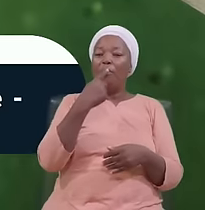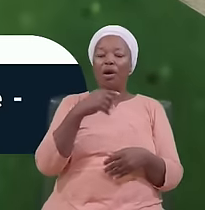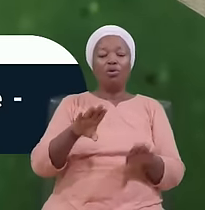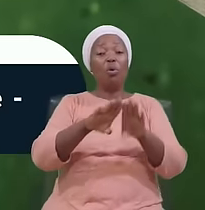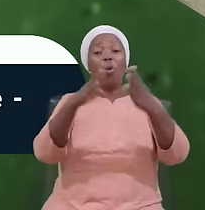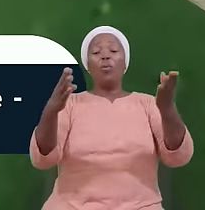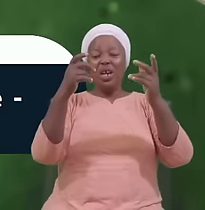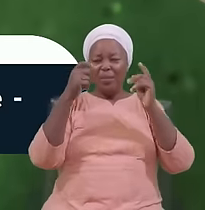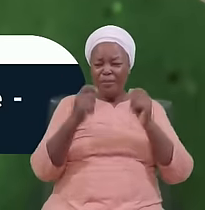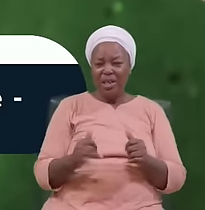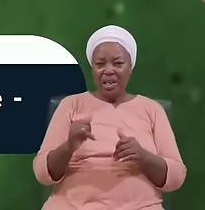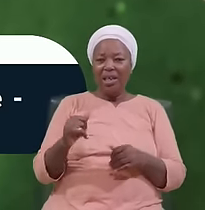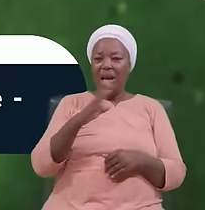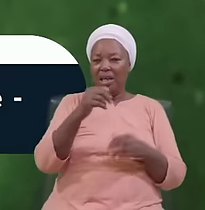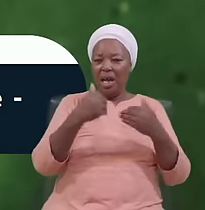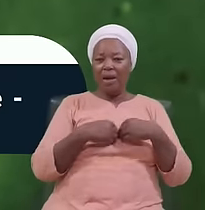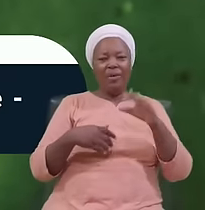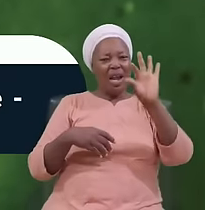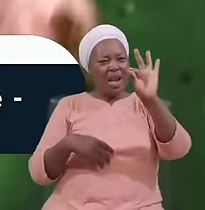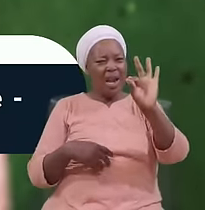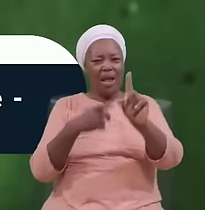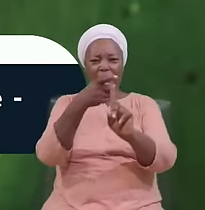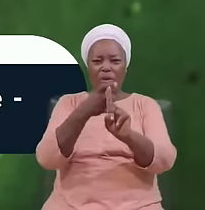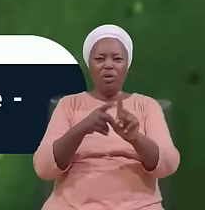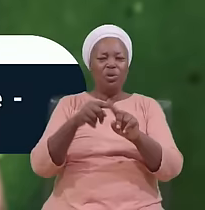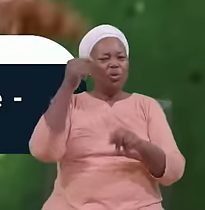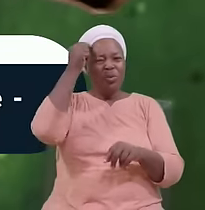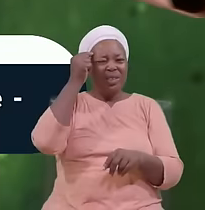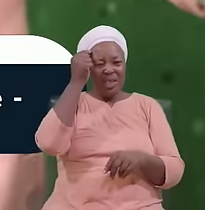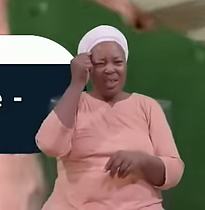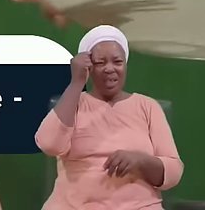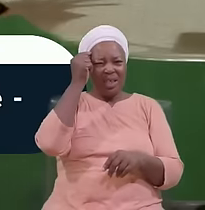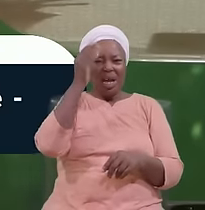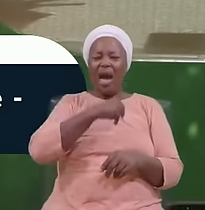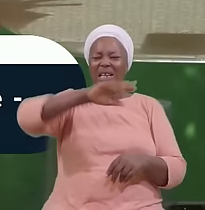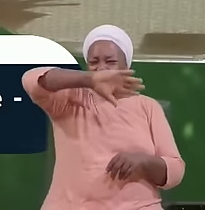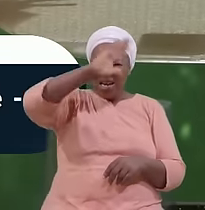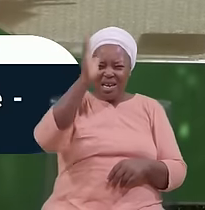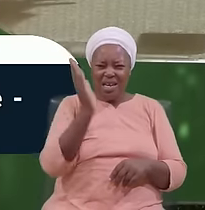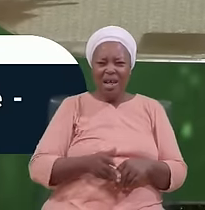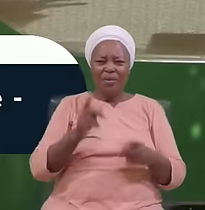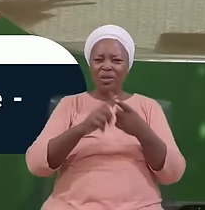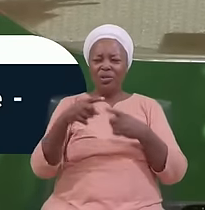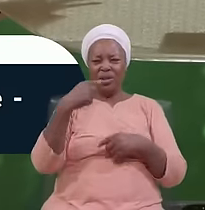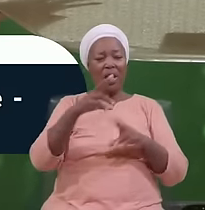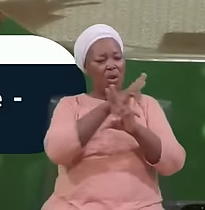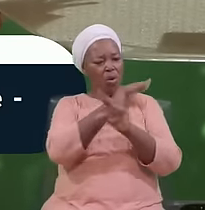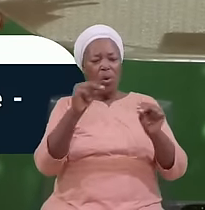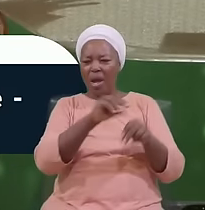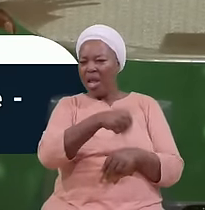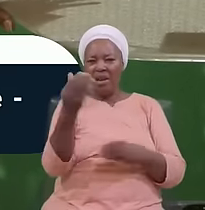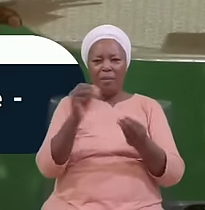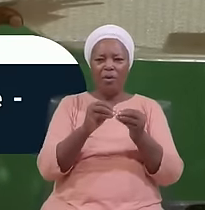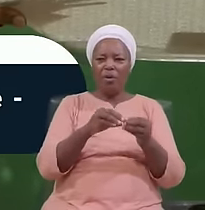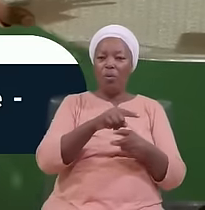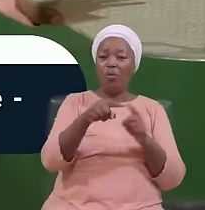immediately. He had 9 months to think through and never to say no anymore when you ought